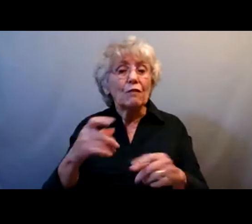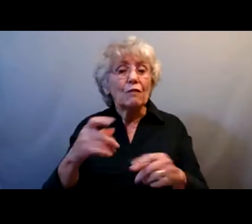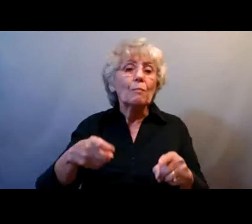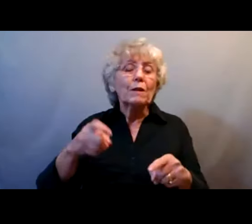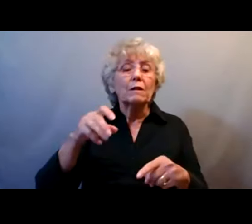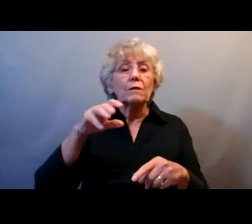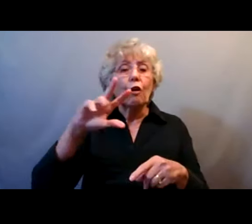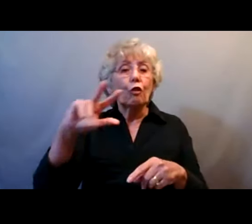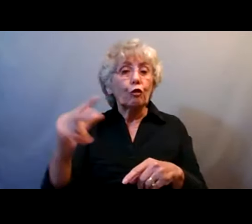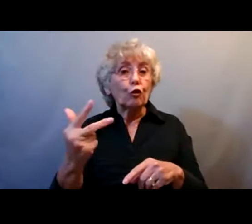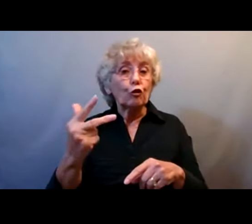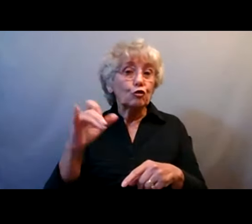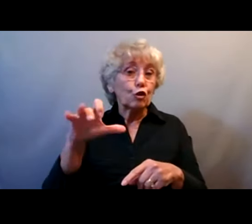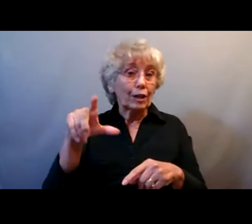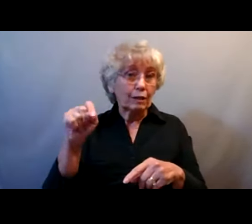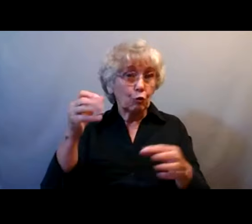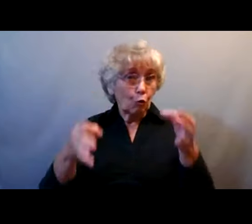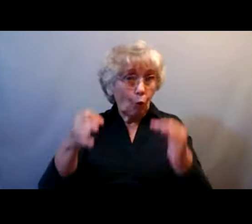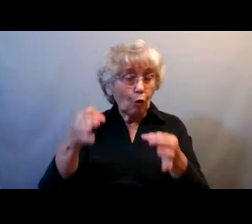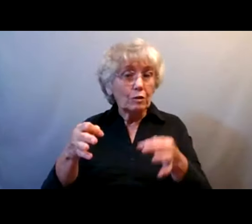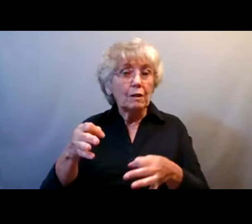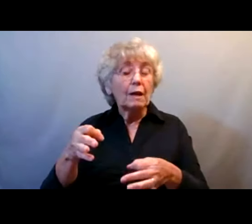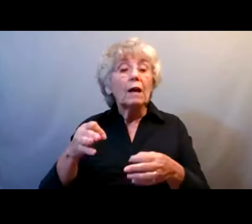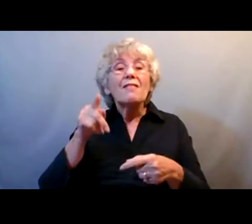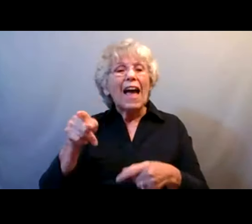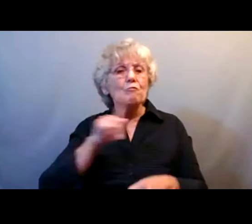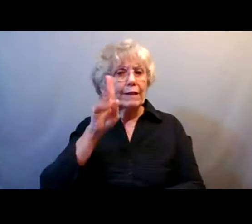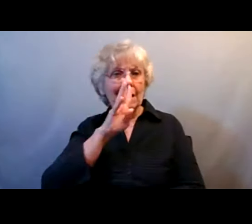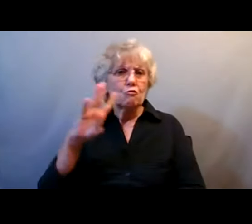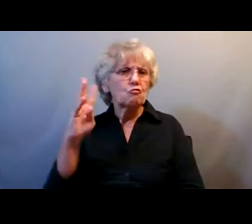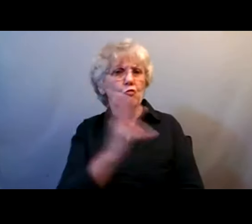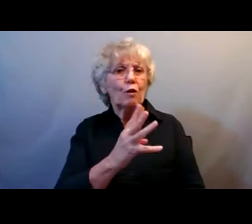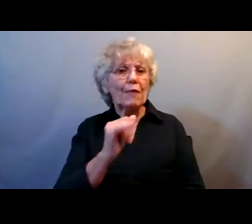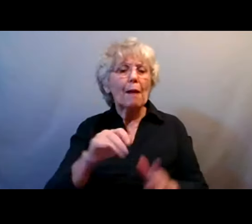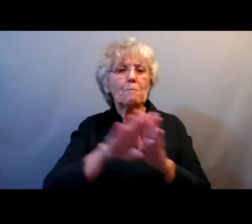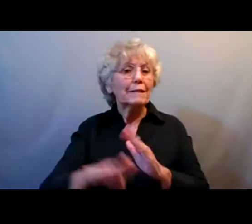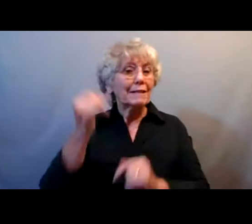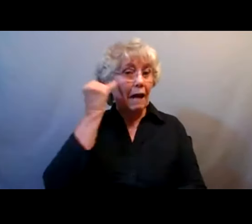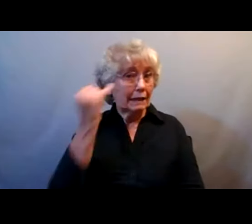by the Third Circuit Court, was really ignoring this basic premise